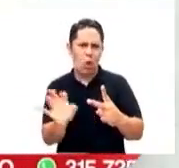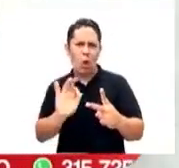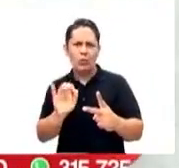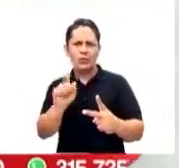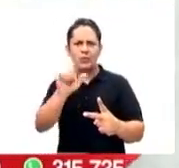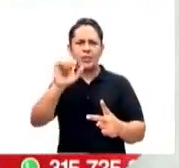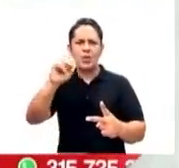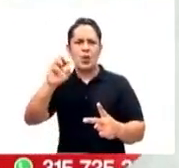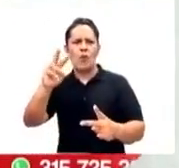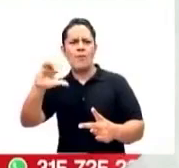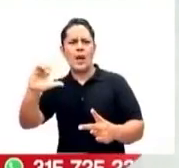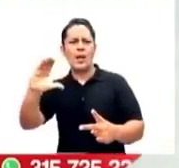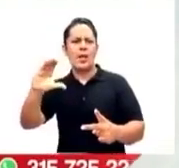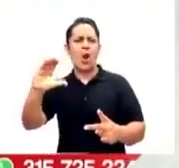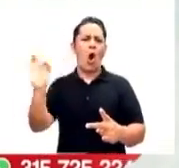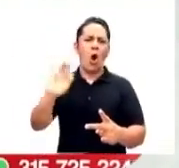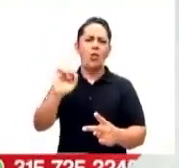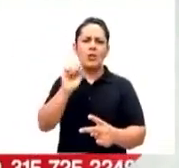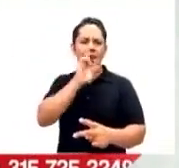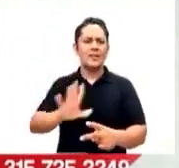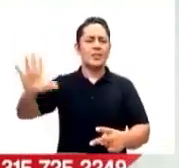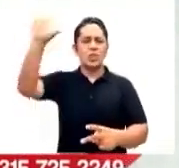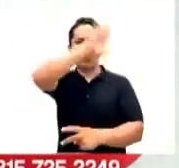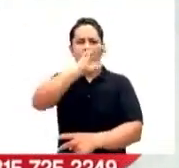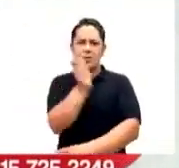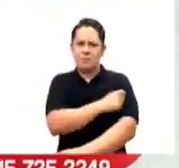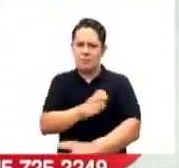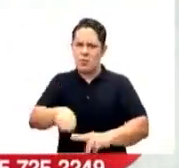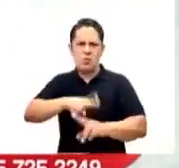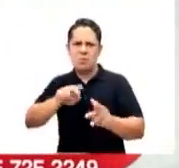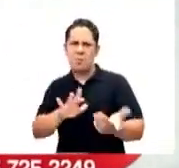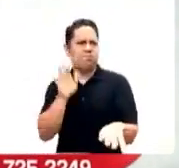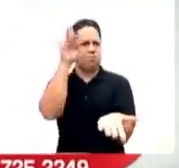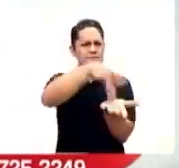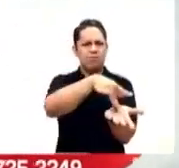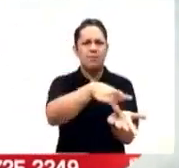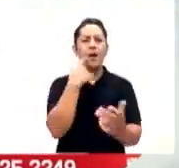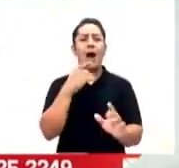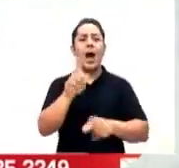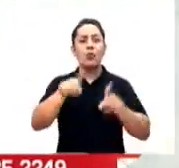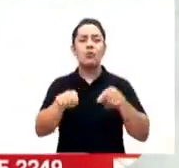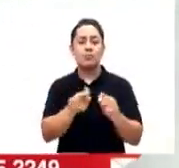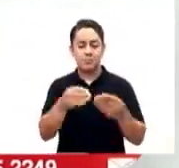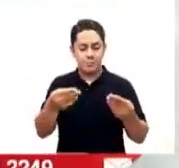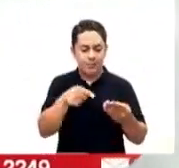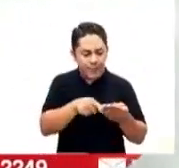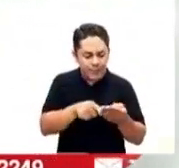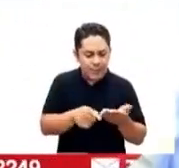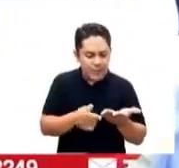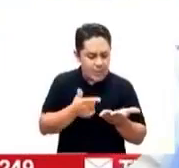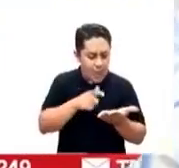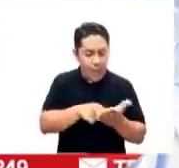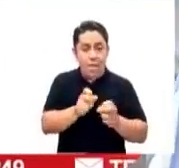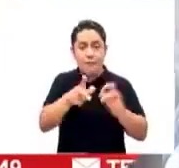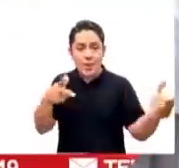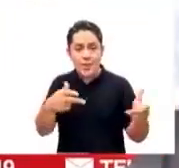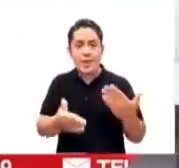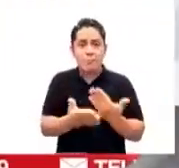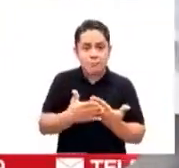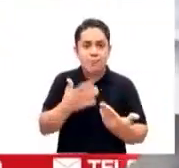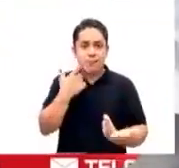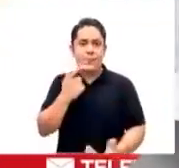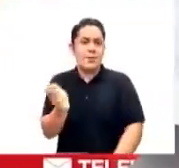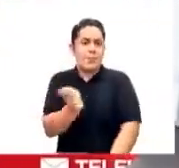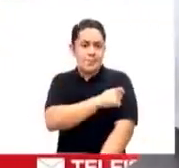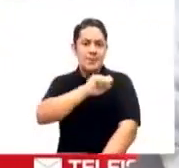those people who have scheduled doses of vaccines that do not correspond to the Sinovac. The community is reminded to bring their vaccination